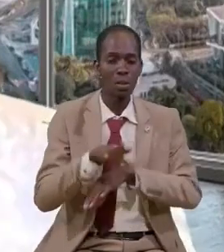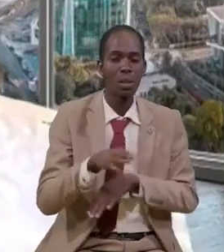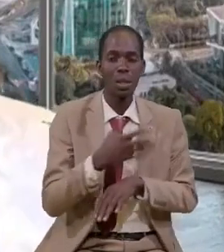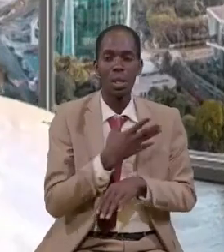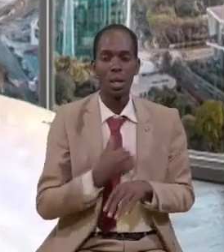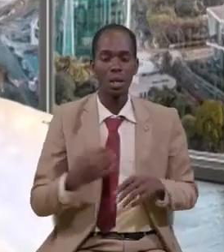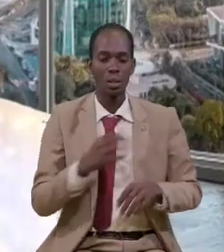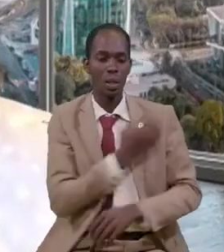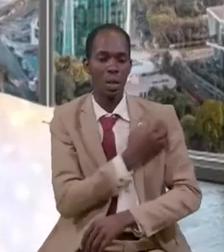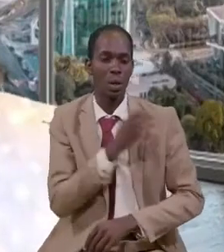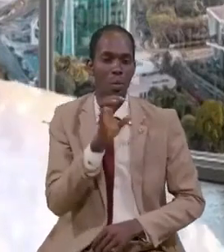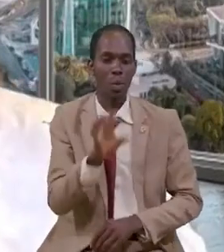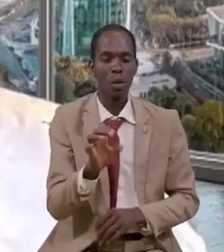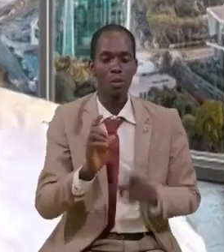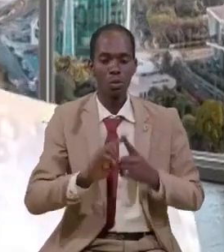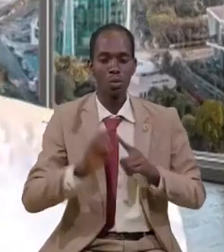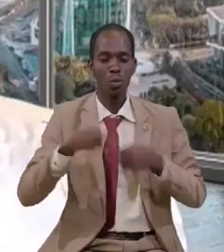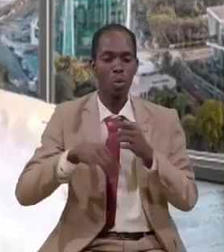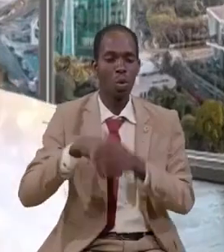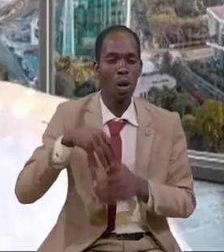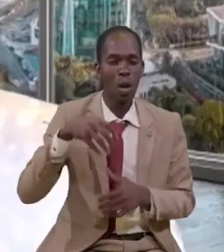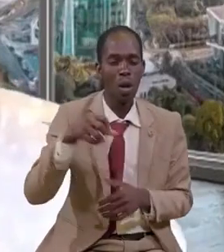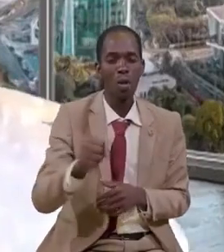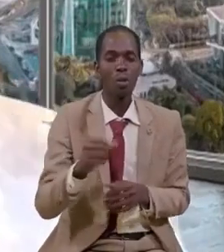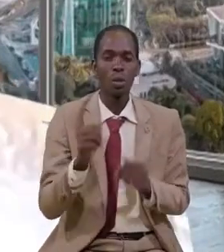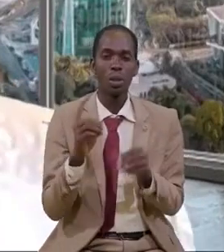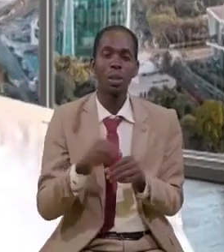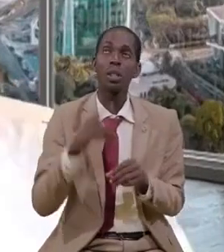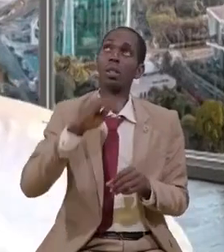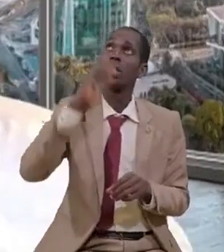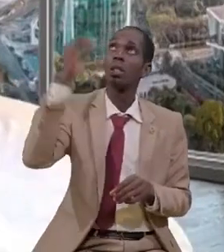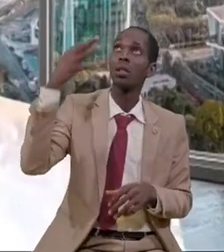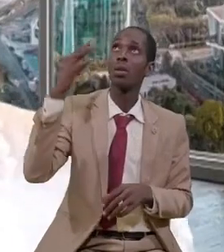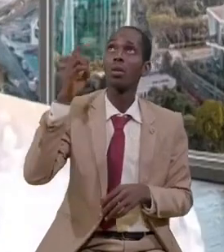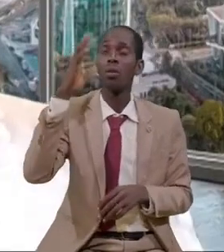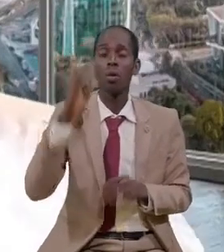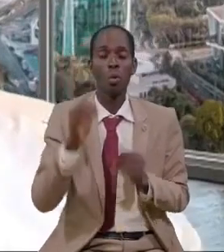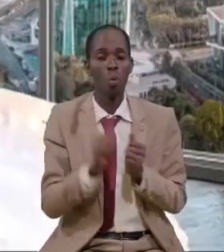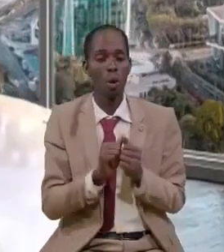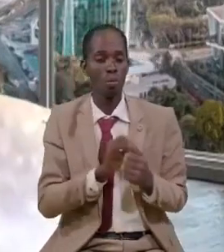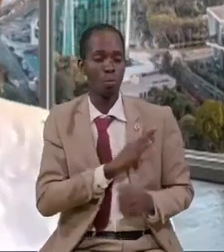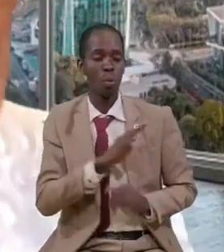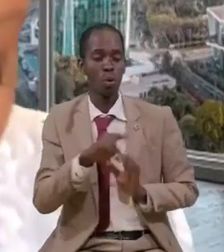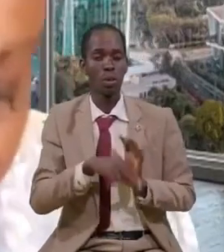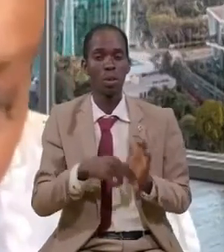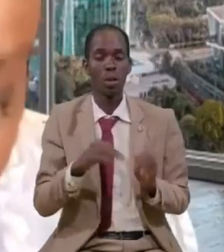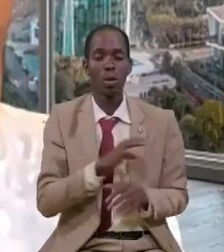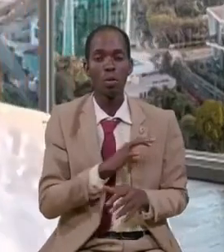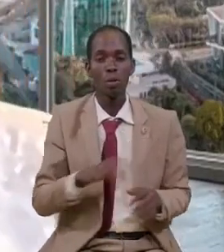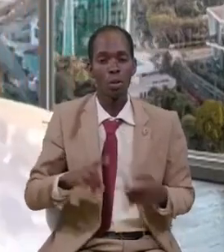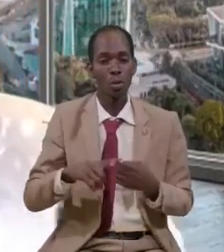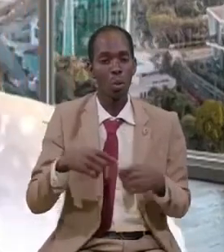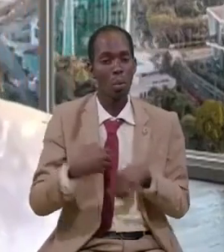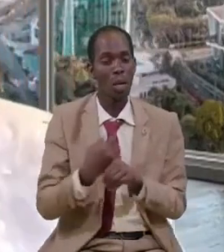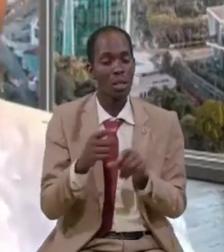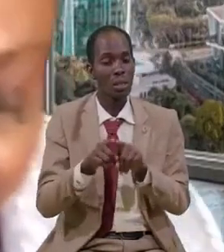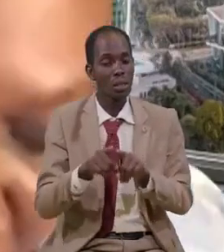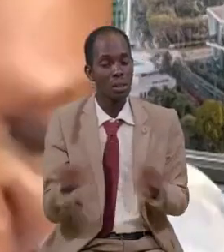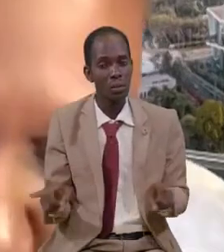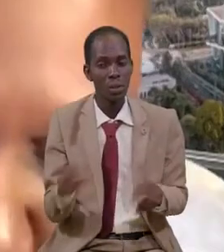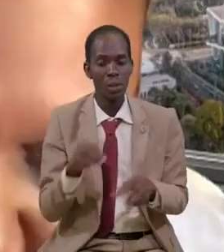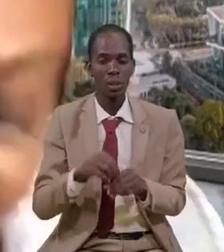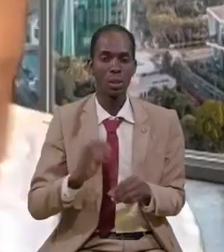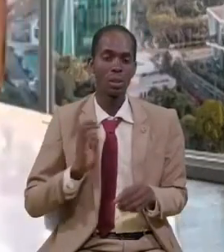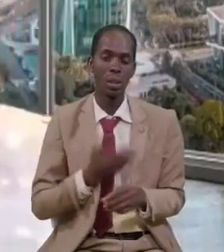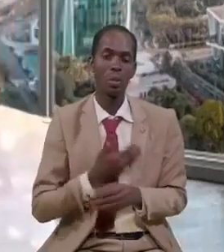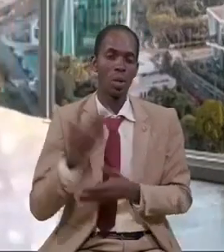really go out there in the grace of God with the boldness of Christ to make a difference in our generation. The Bible says in the book of